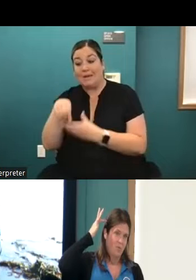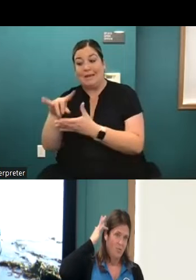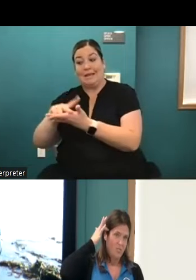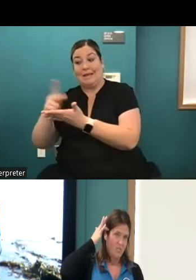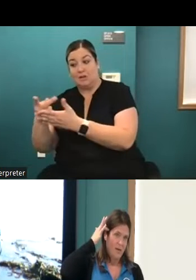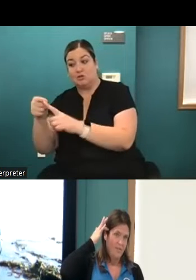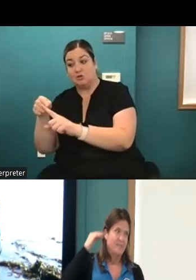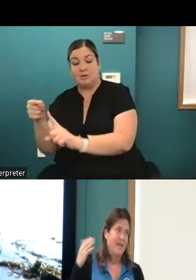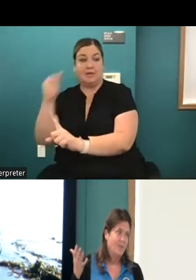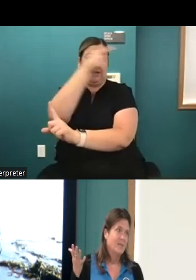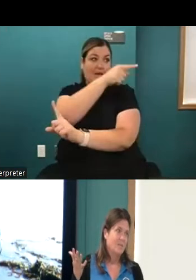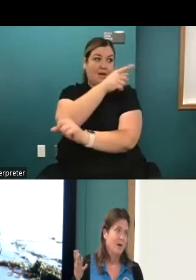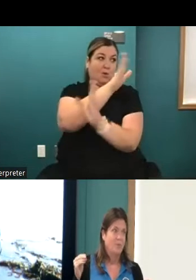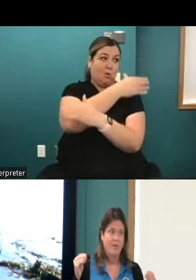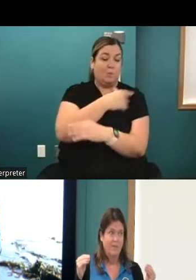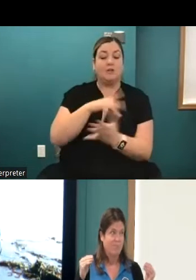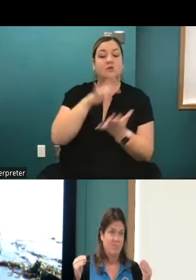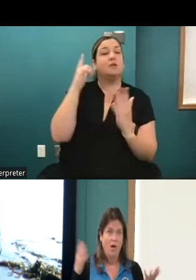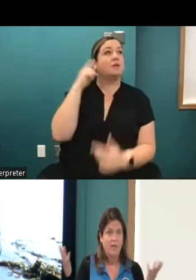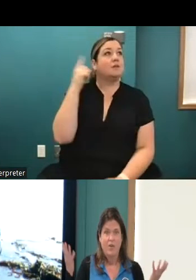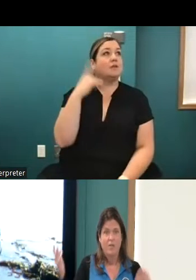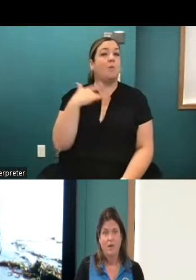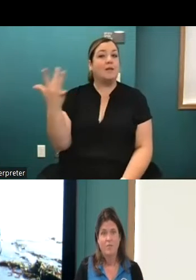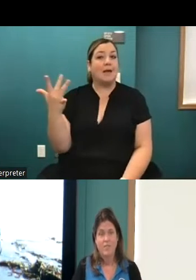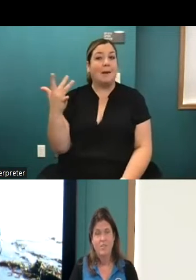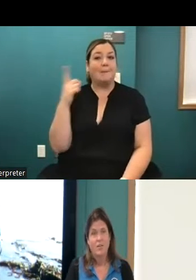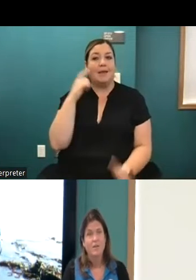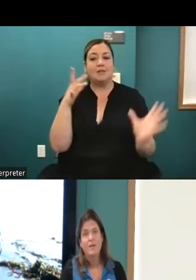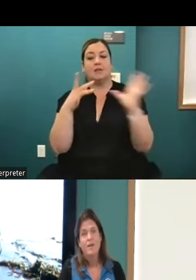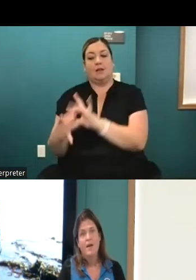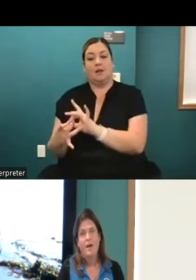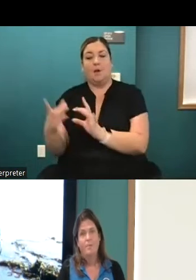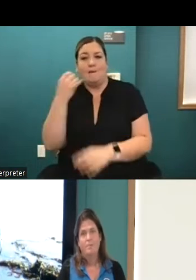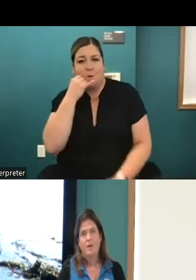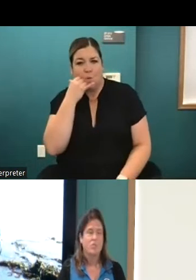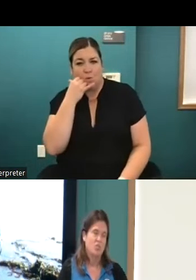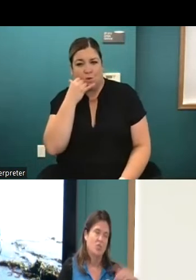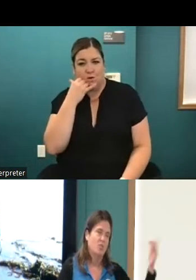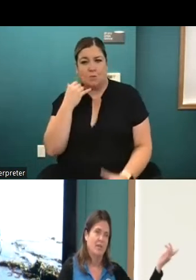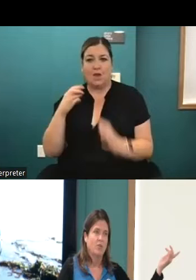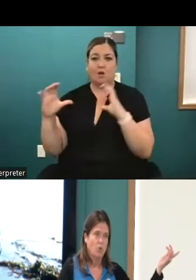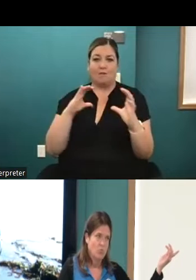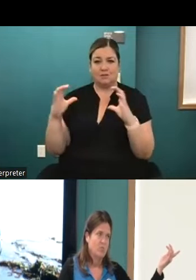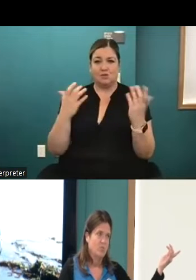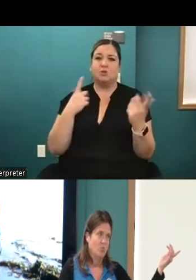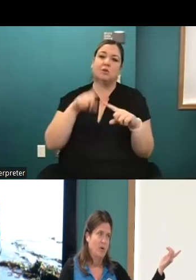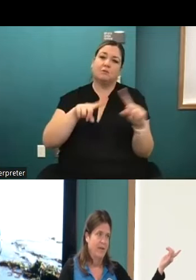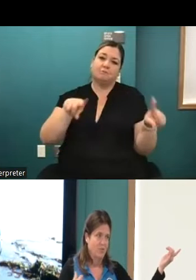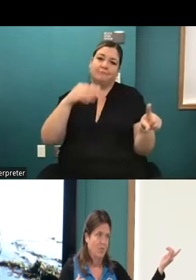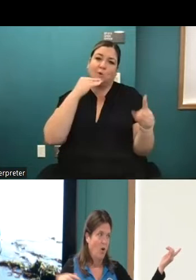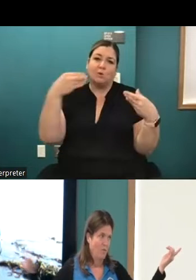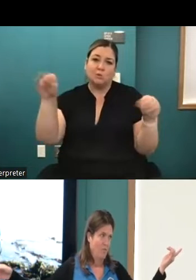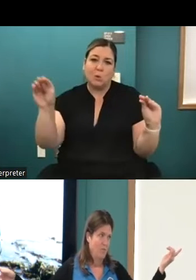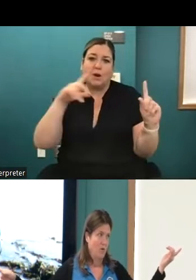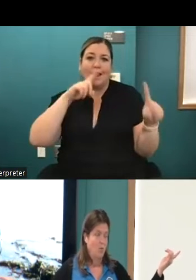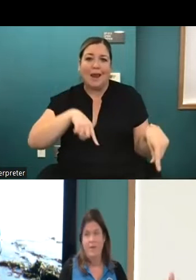her room. She pushes the button, says, hey, what's up, Mom? And we can talk and carry on the conversation. Obviously, she couldn't go to like a grocery store and answer